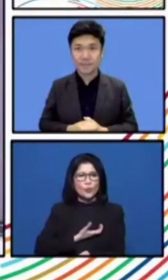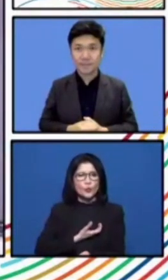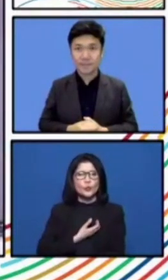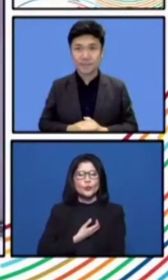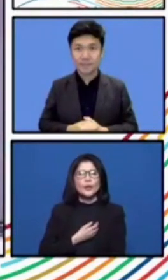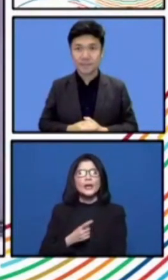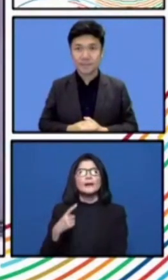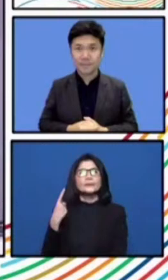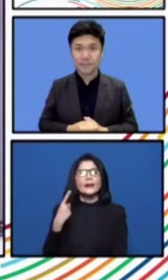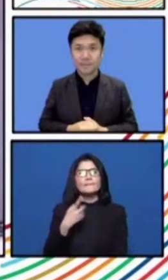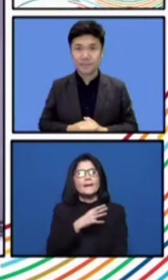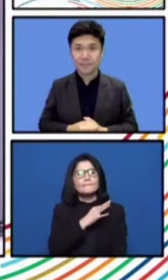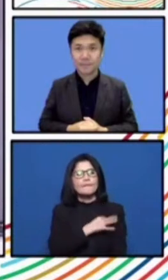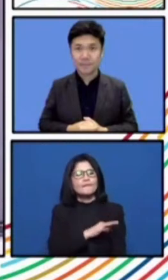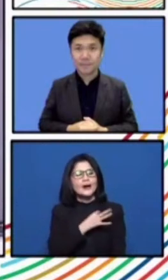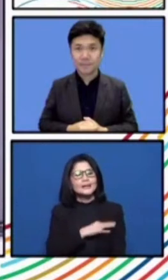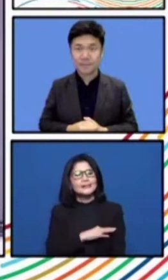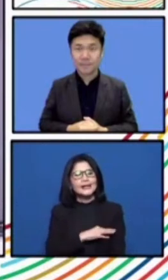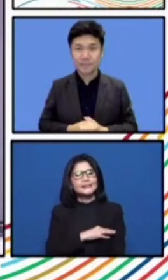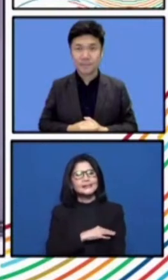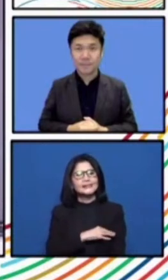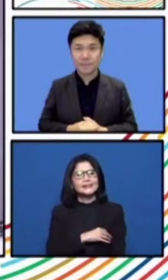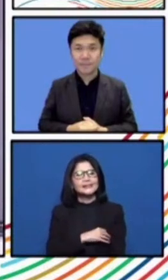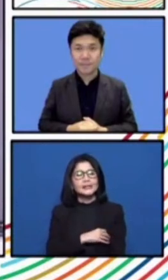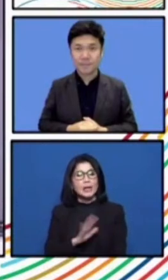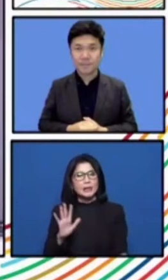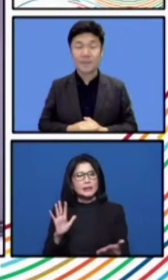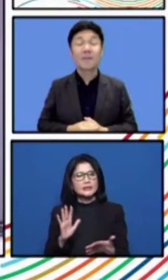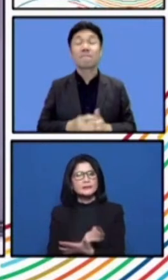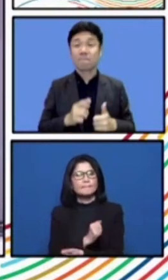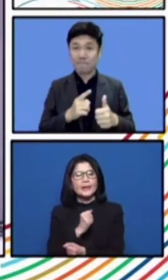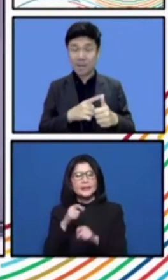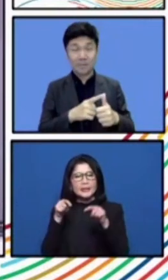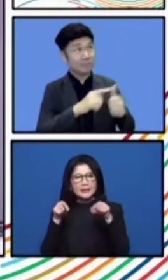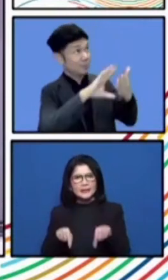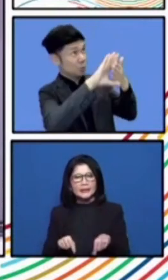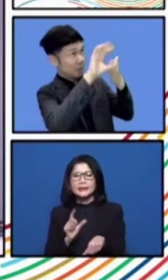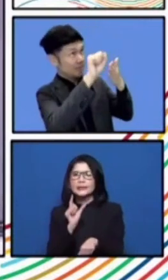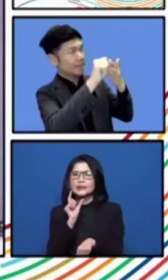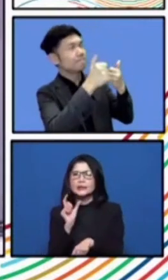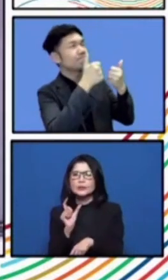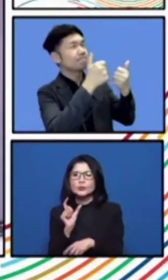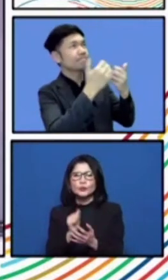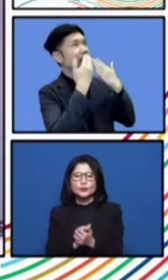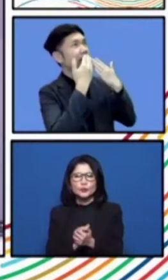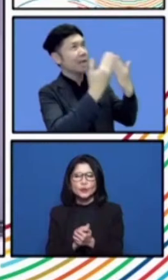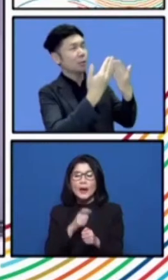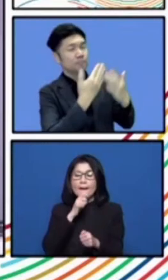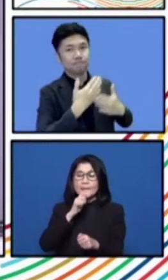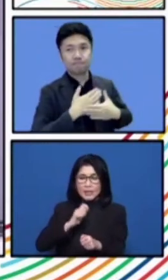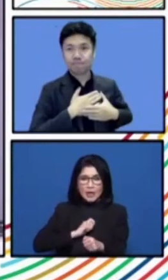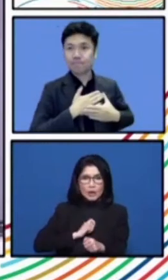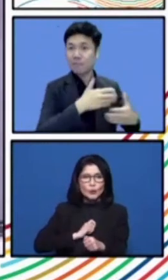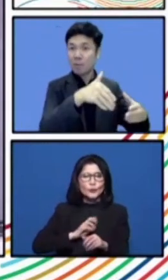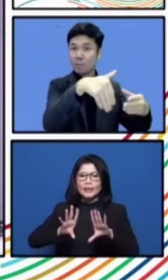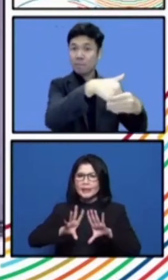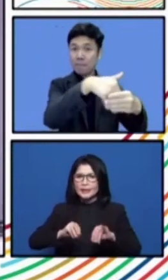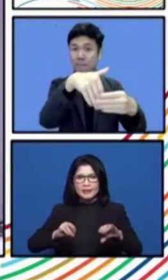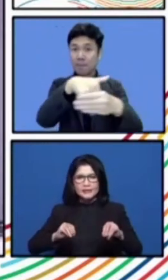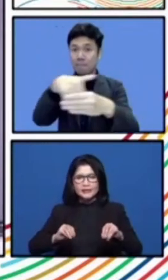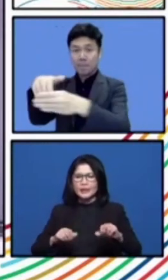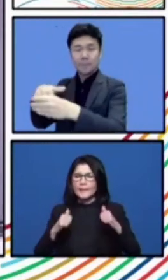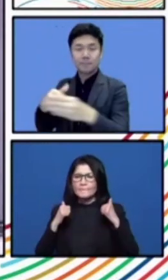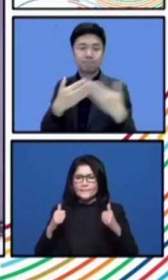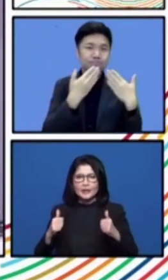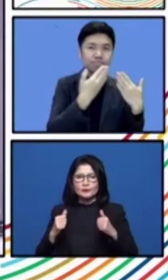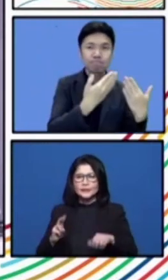technology the wonderful work of unskip and and member states in our region we are